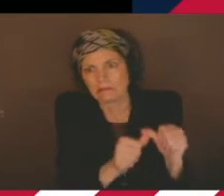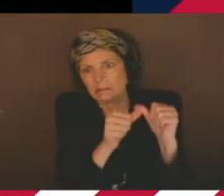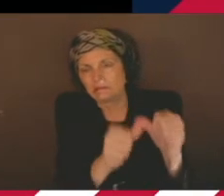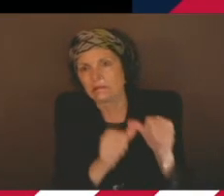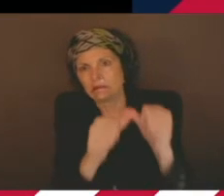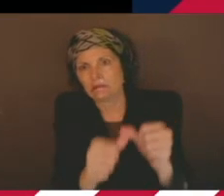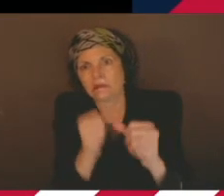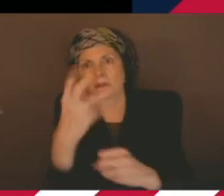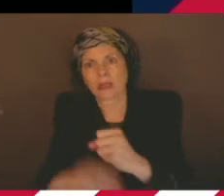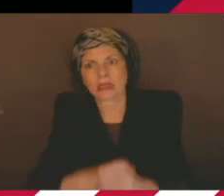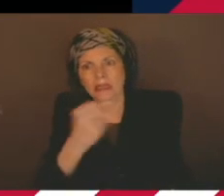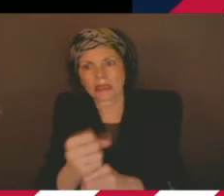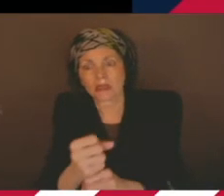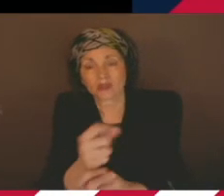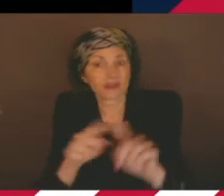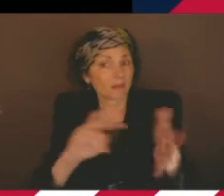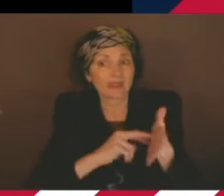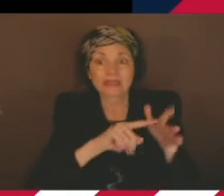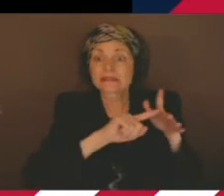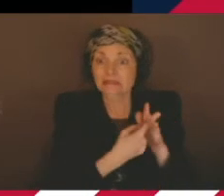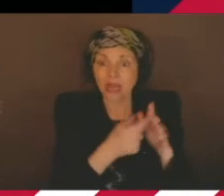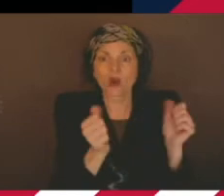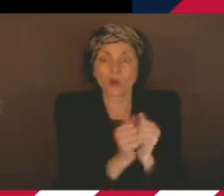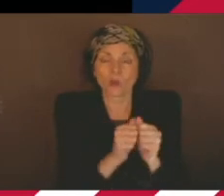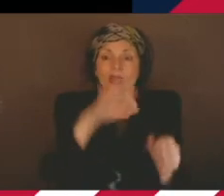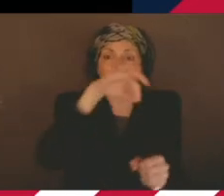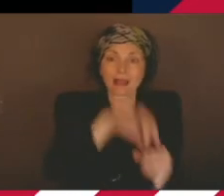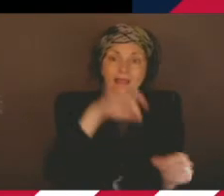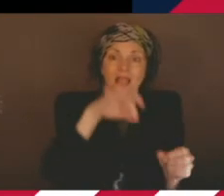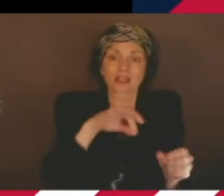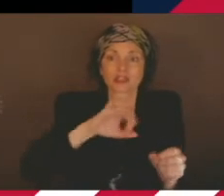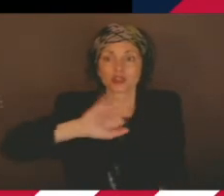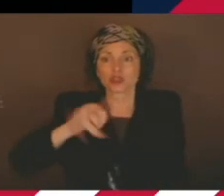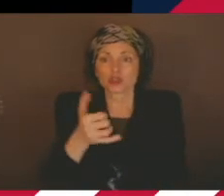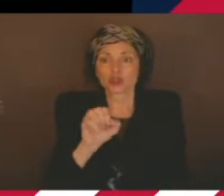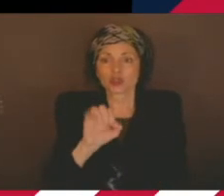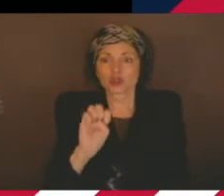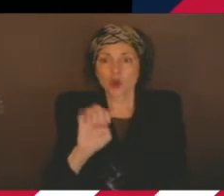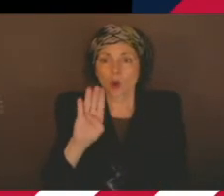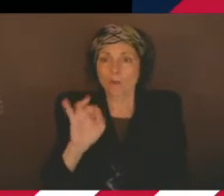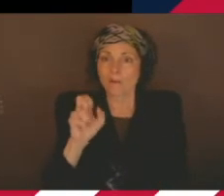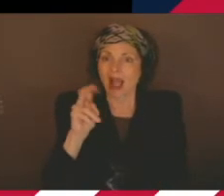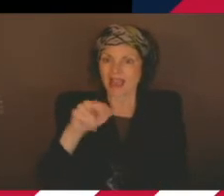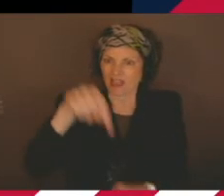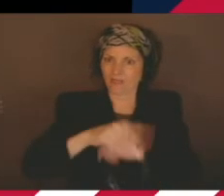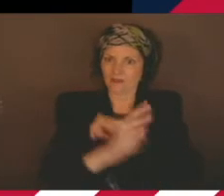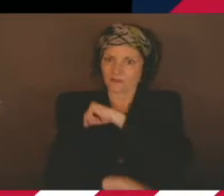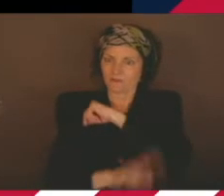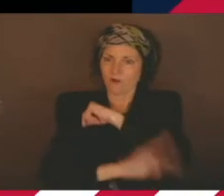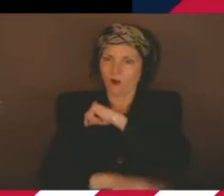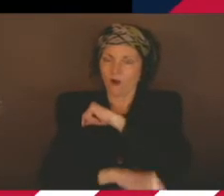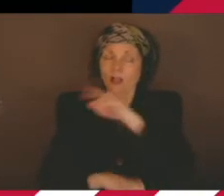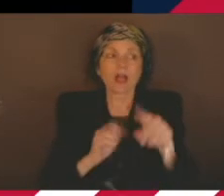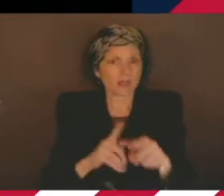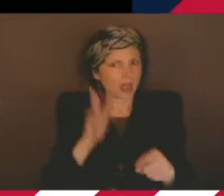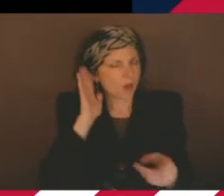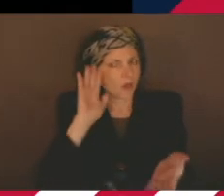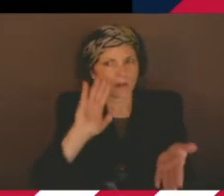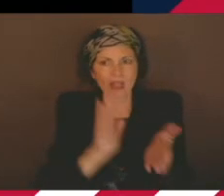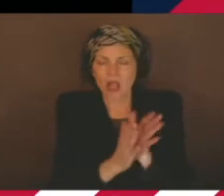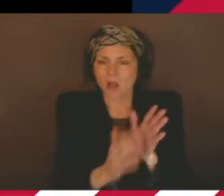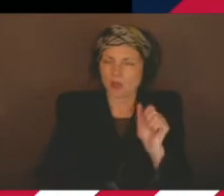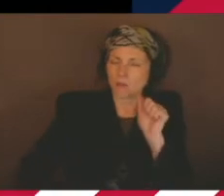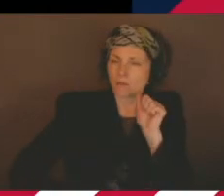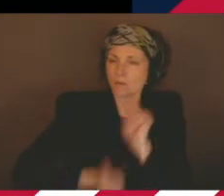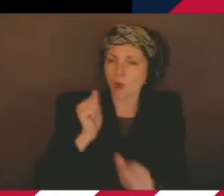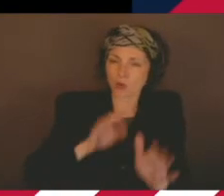Biden this fall and implementing what will be without a doubt the most progressive platform in our party's